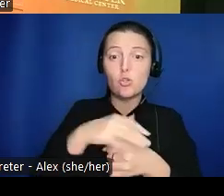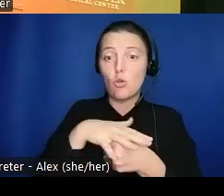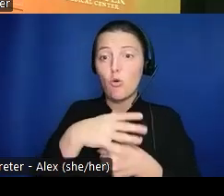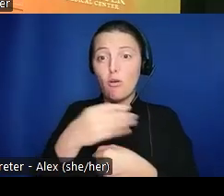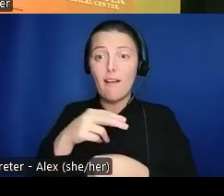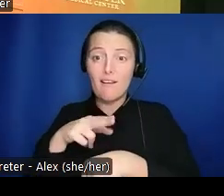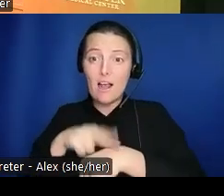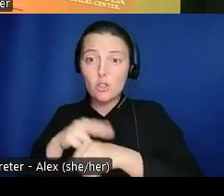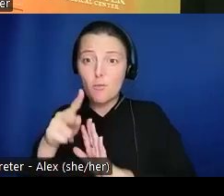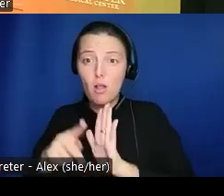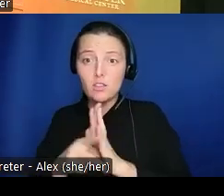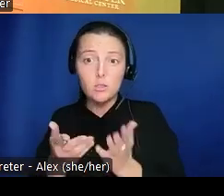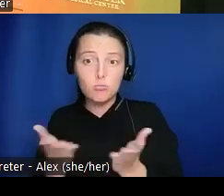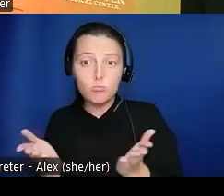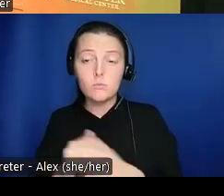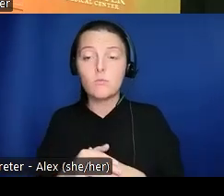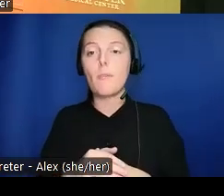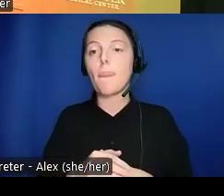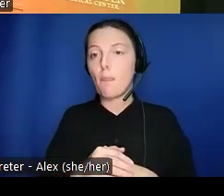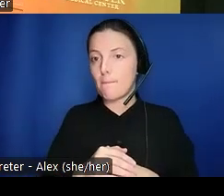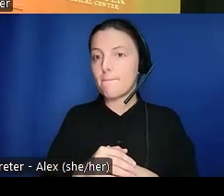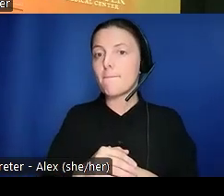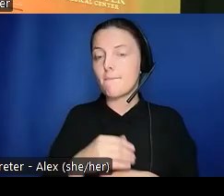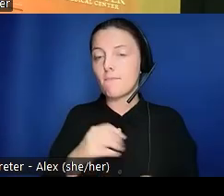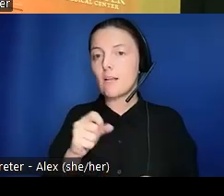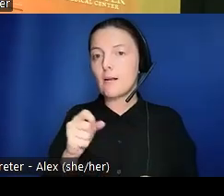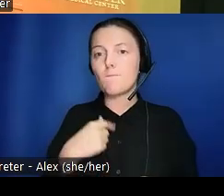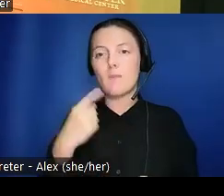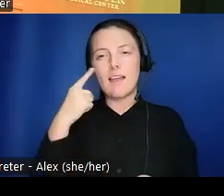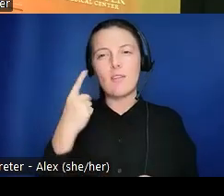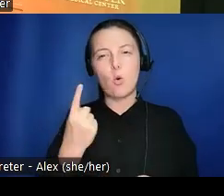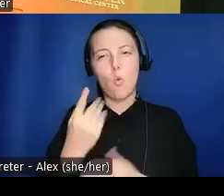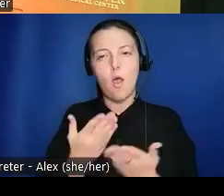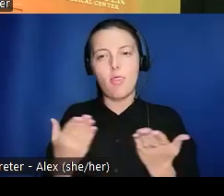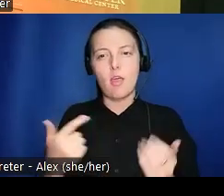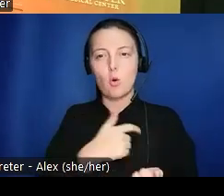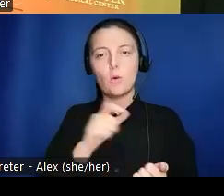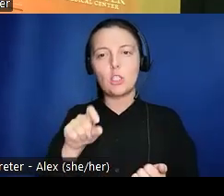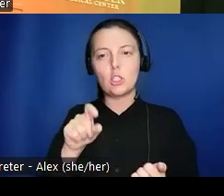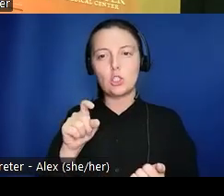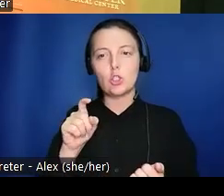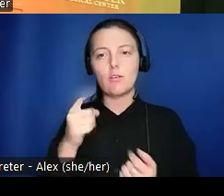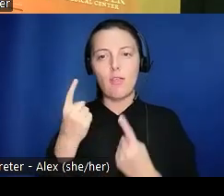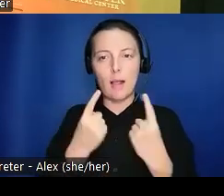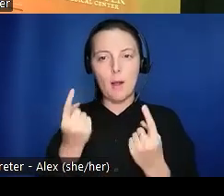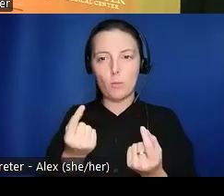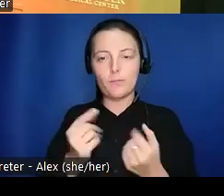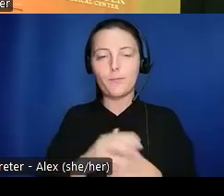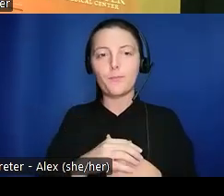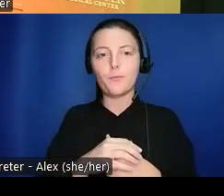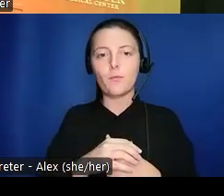Yeah, I think, one of the things that we should think about is really